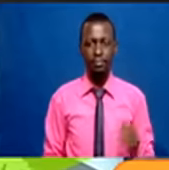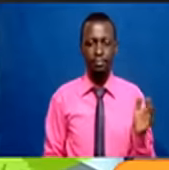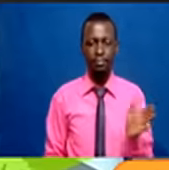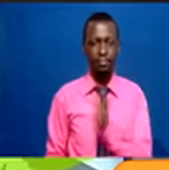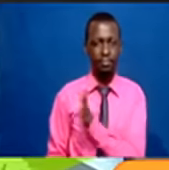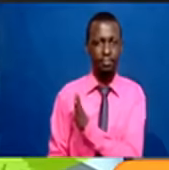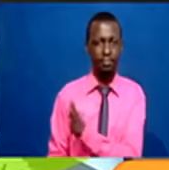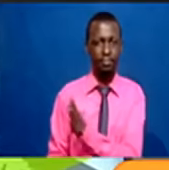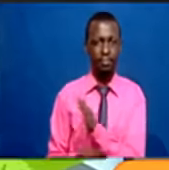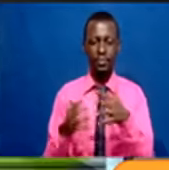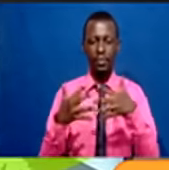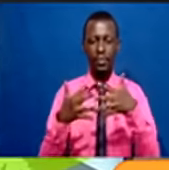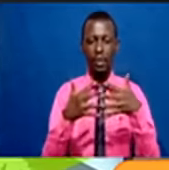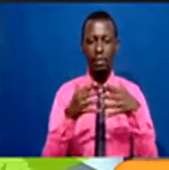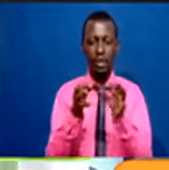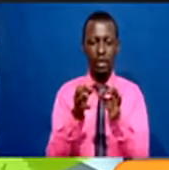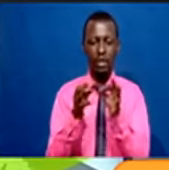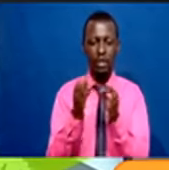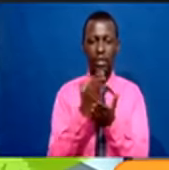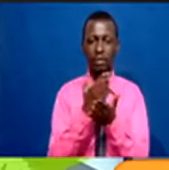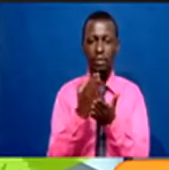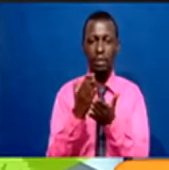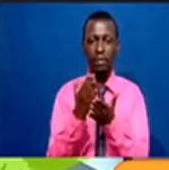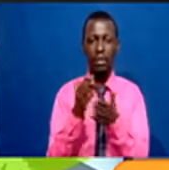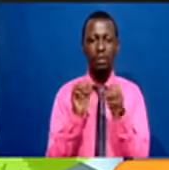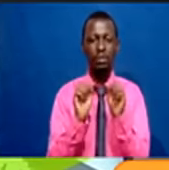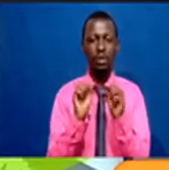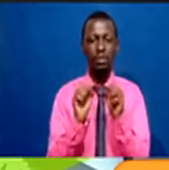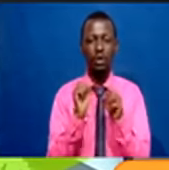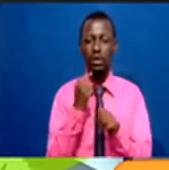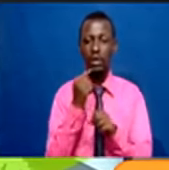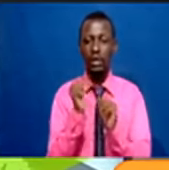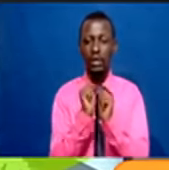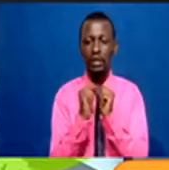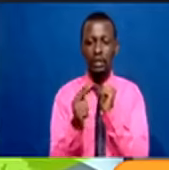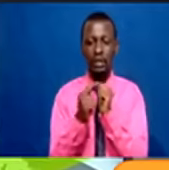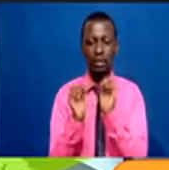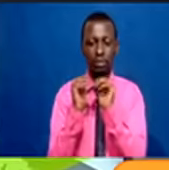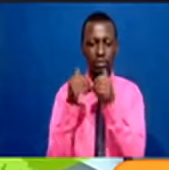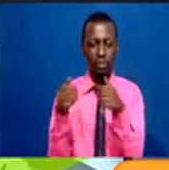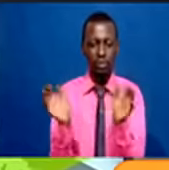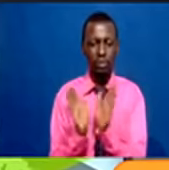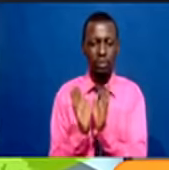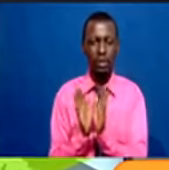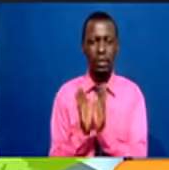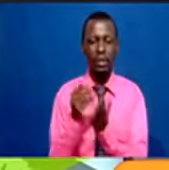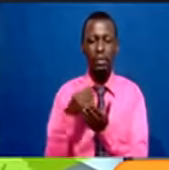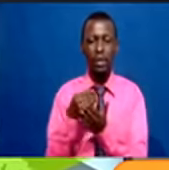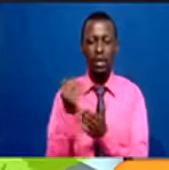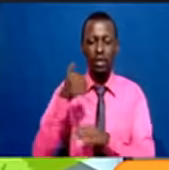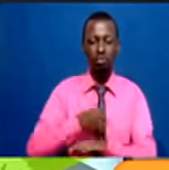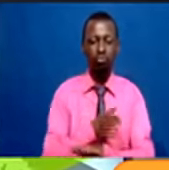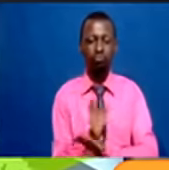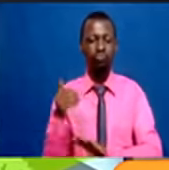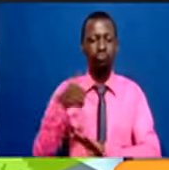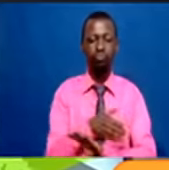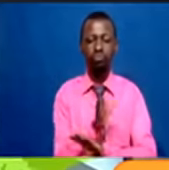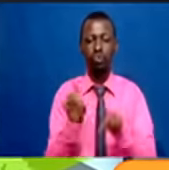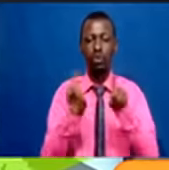Now, the United States Treasury Department has sanctioned 16 companies over alleged money laundering